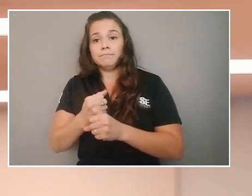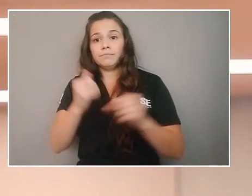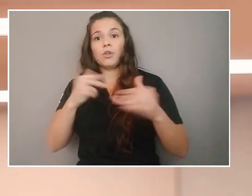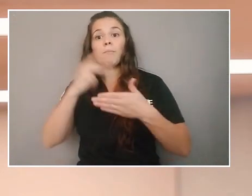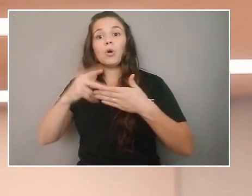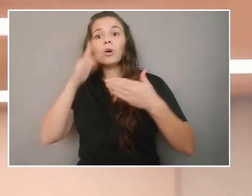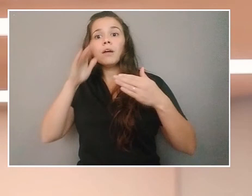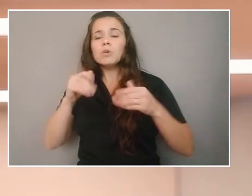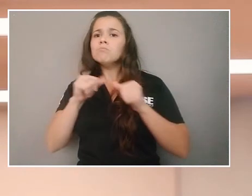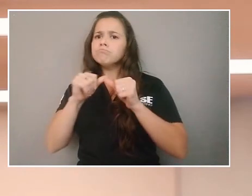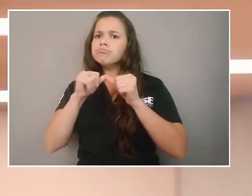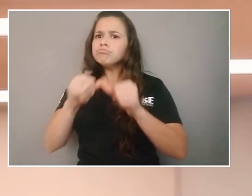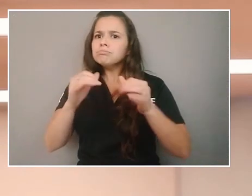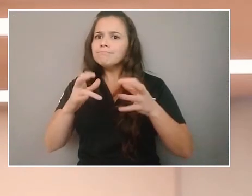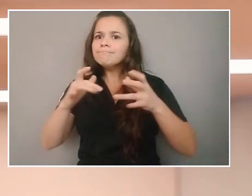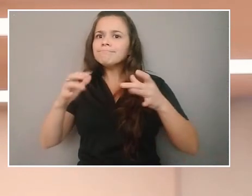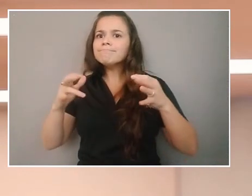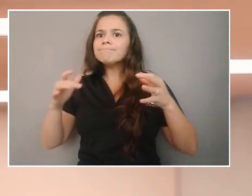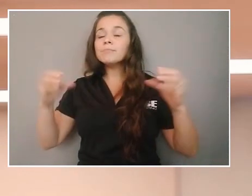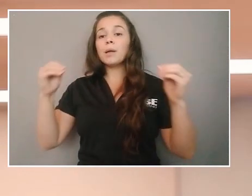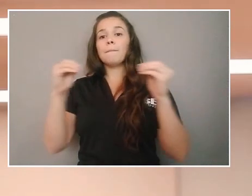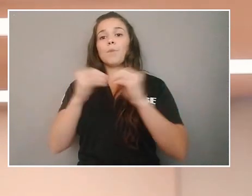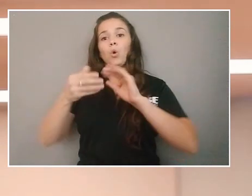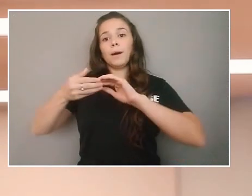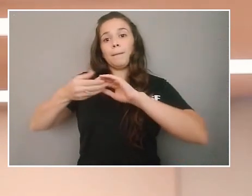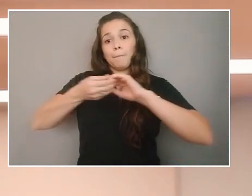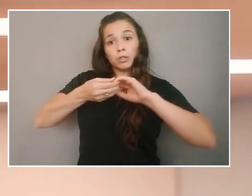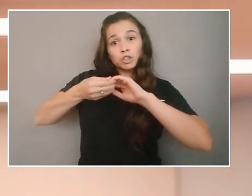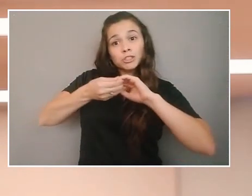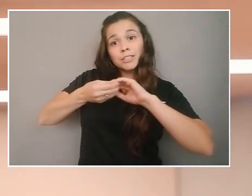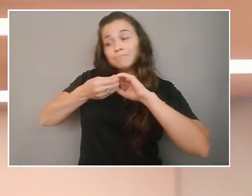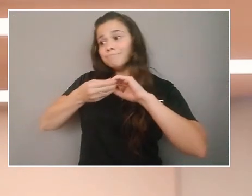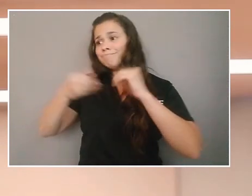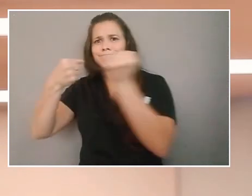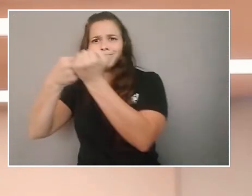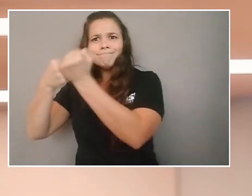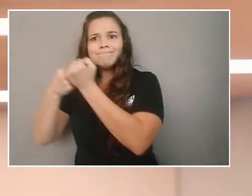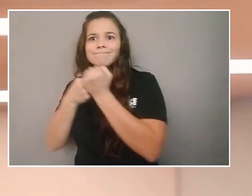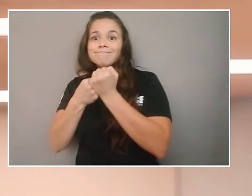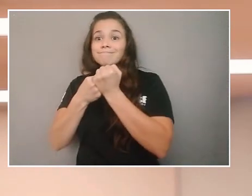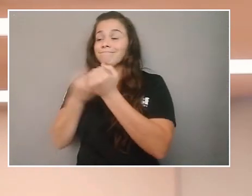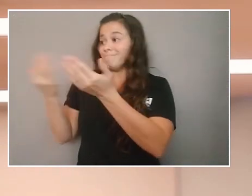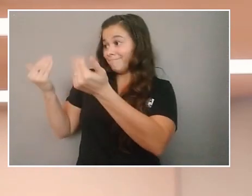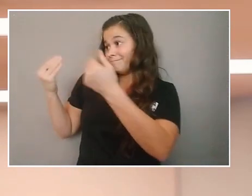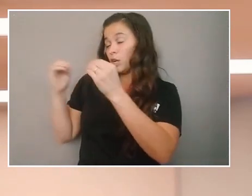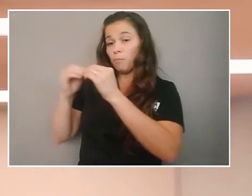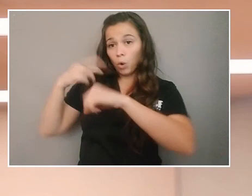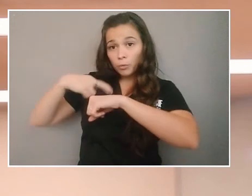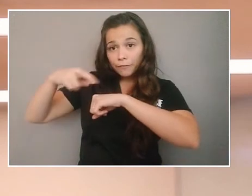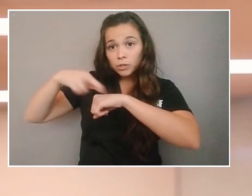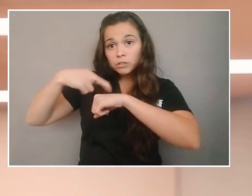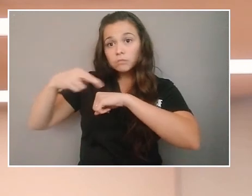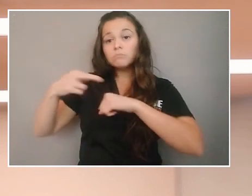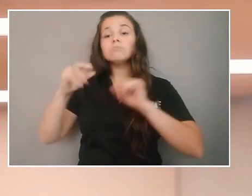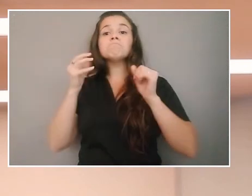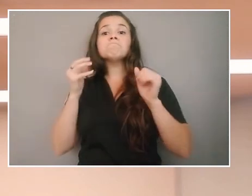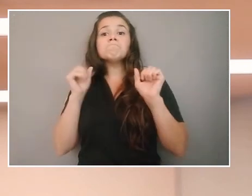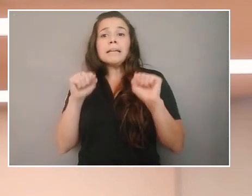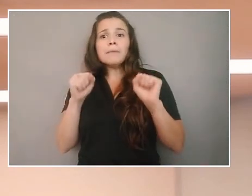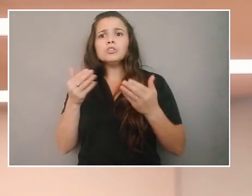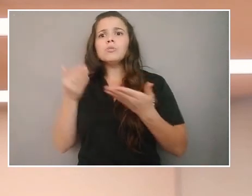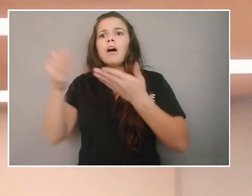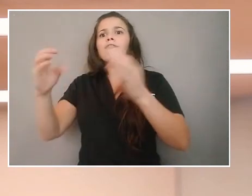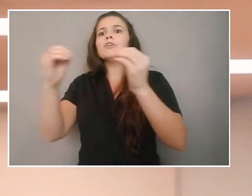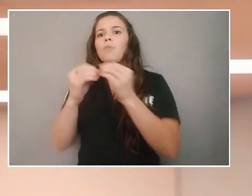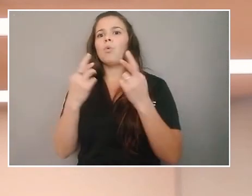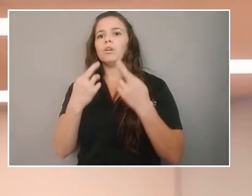with added partnerships and collaboration to gain more referrals and to offer more resources to at-risk